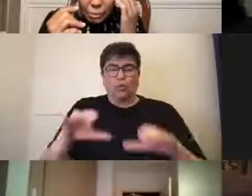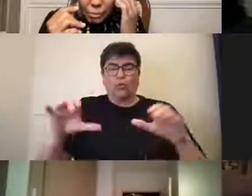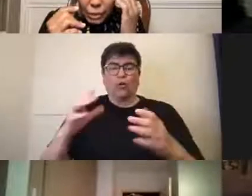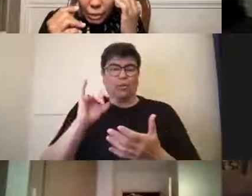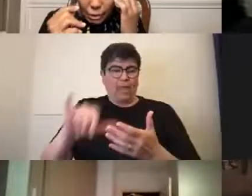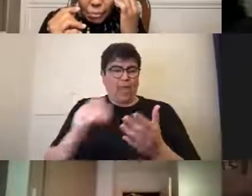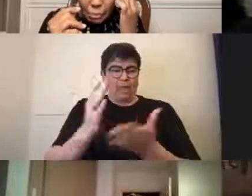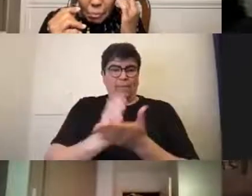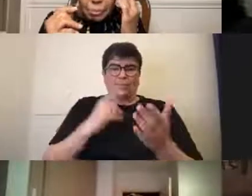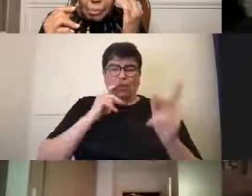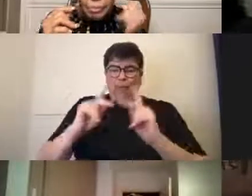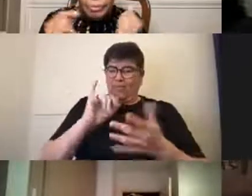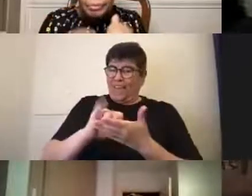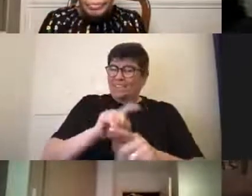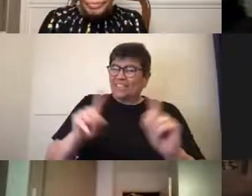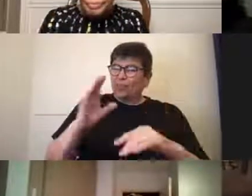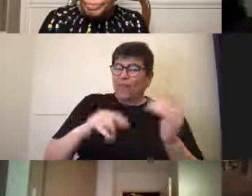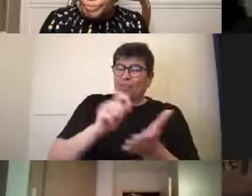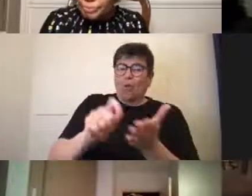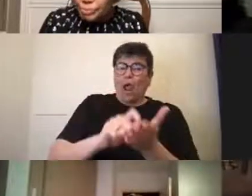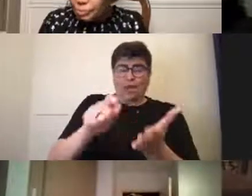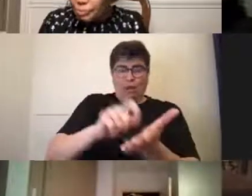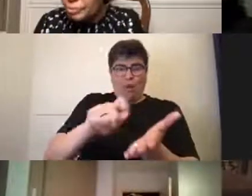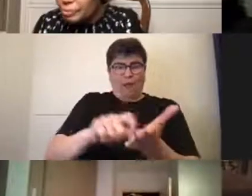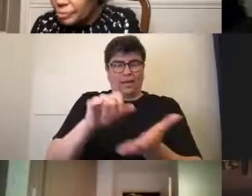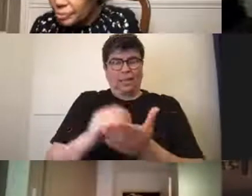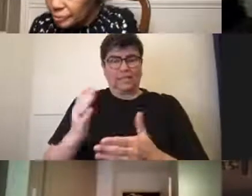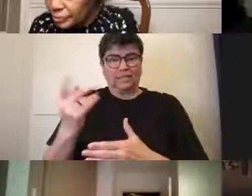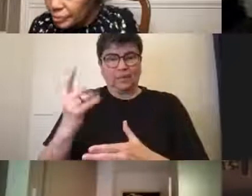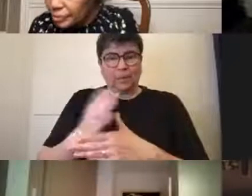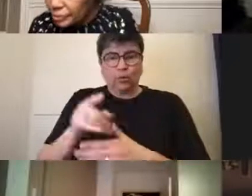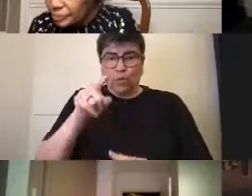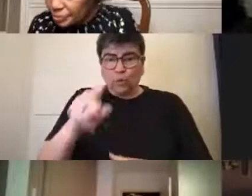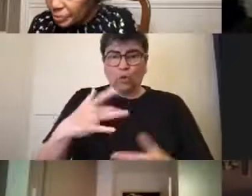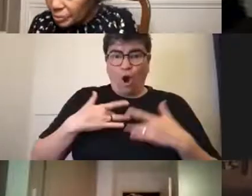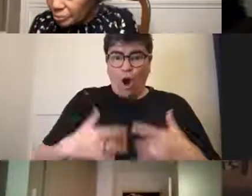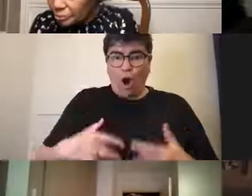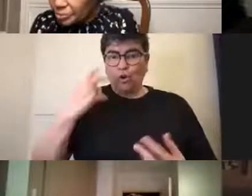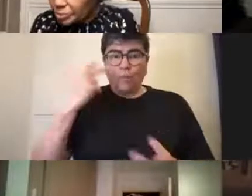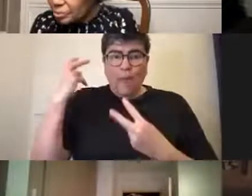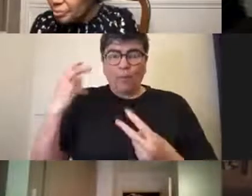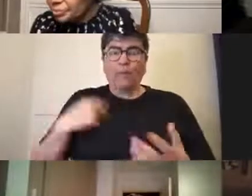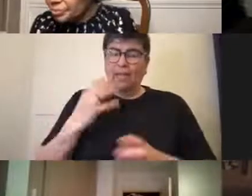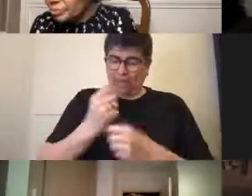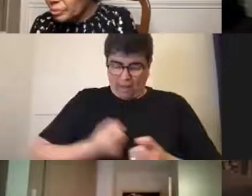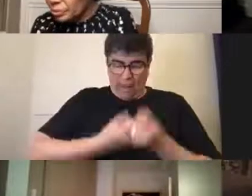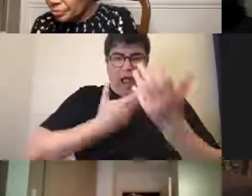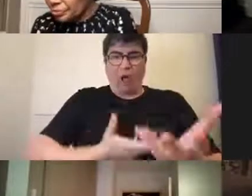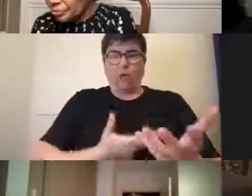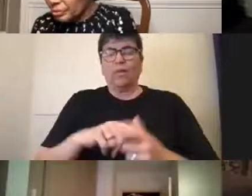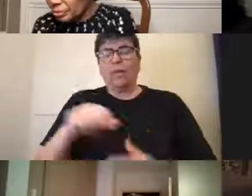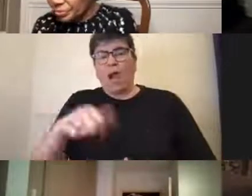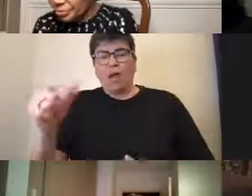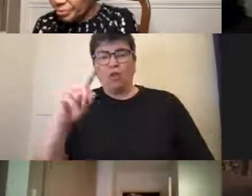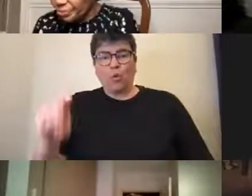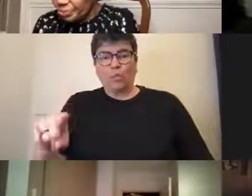people. But thank that's you. Different than the writing. The writing is something between you, your heart, your memory, and all of that. Get that shit out. And then that other question